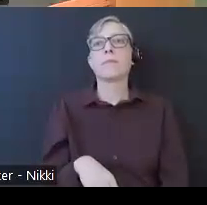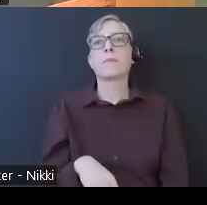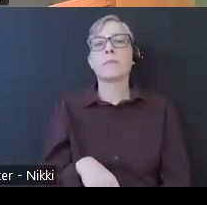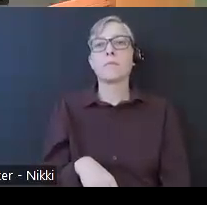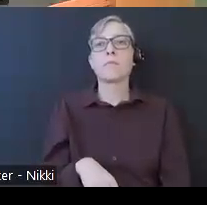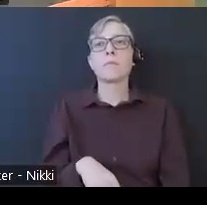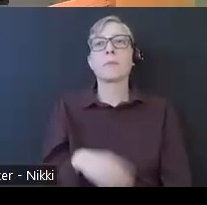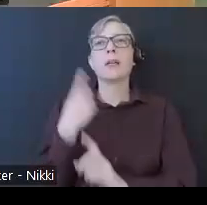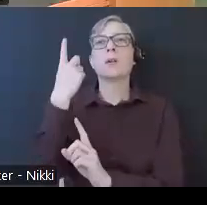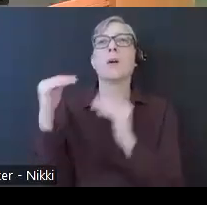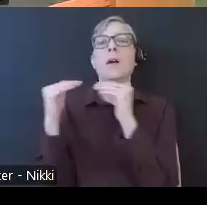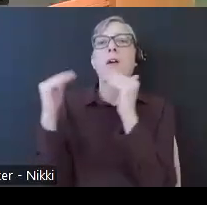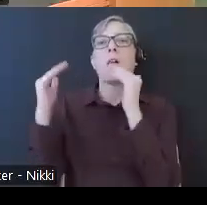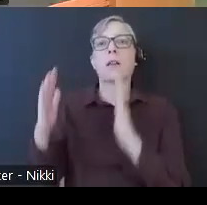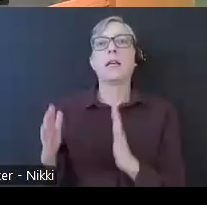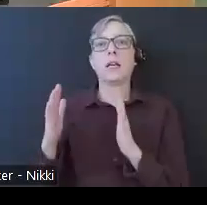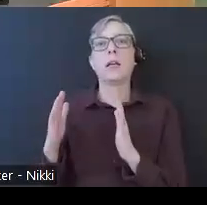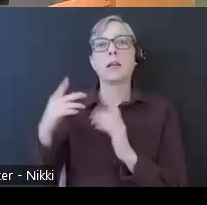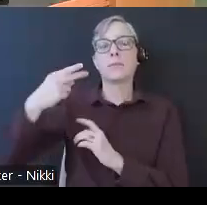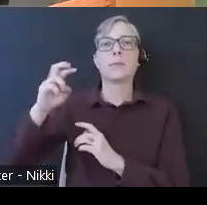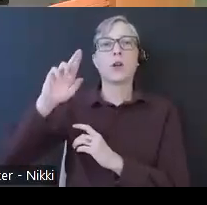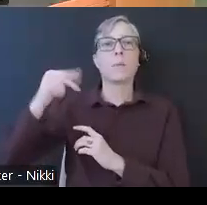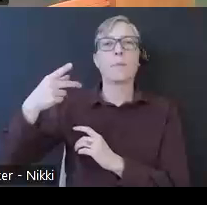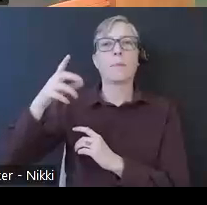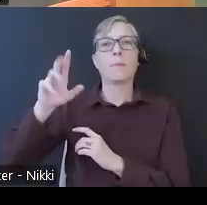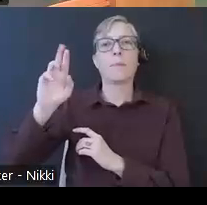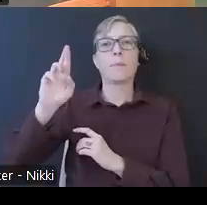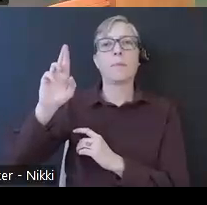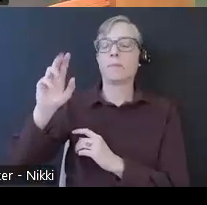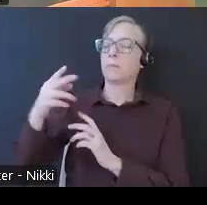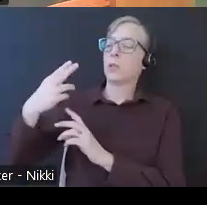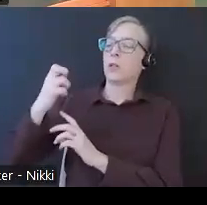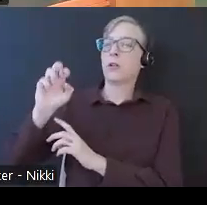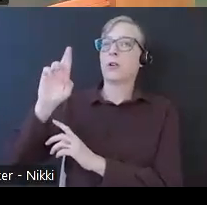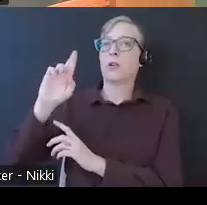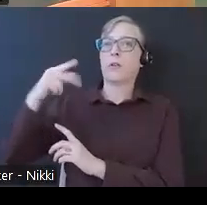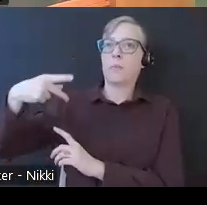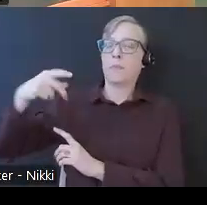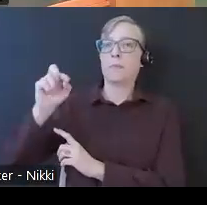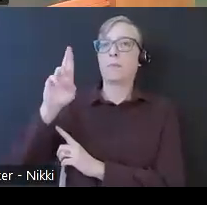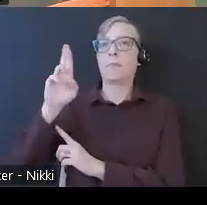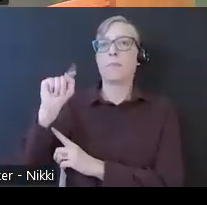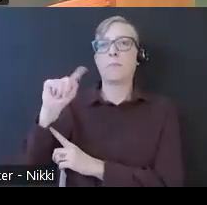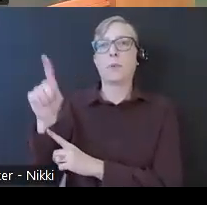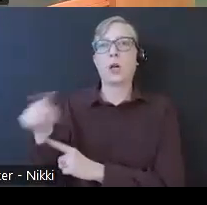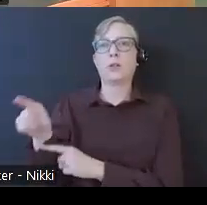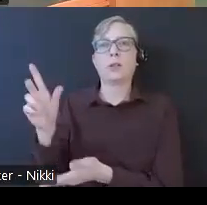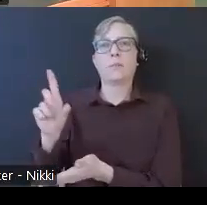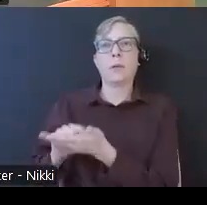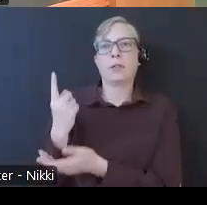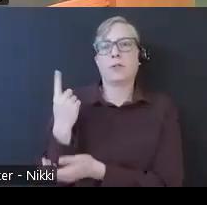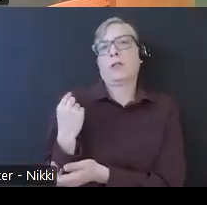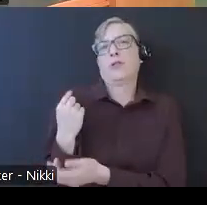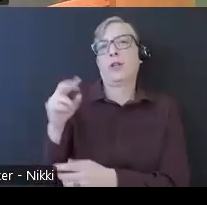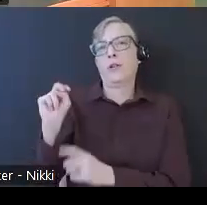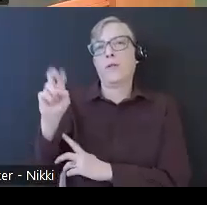a senior author of this paper that had this came out in November. And it was these are the FDA approved